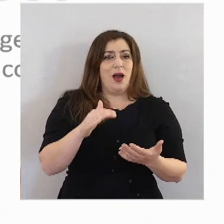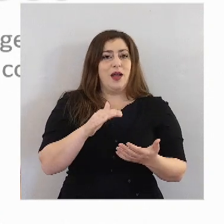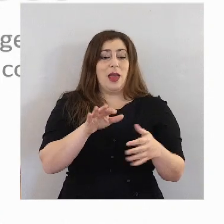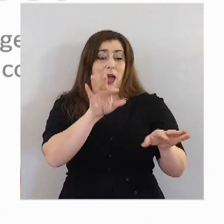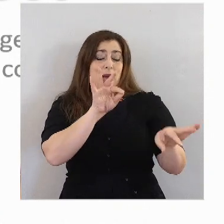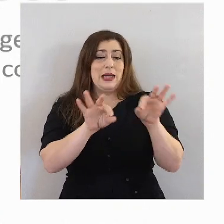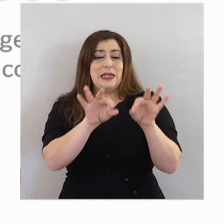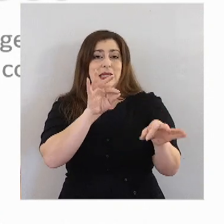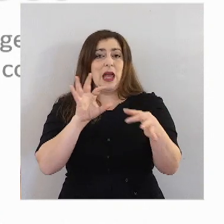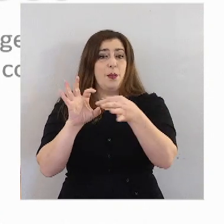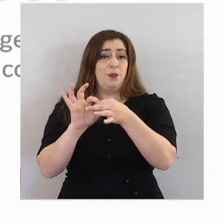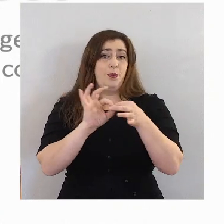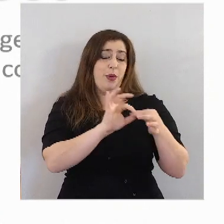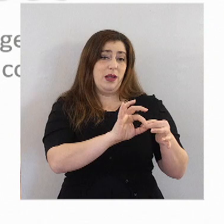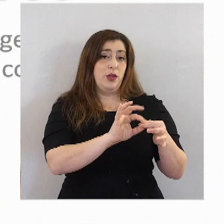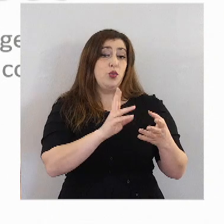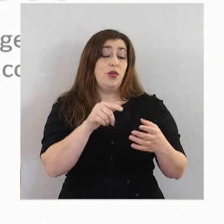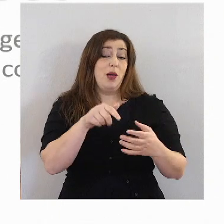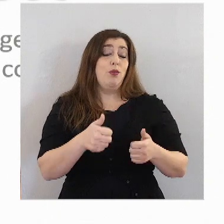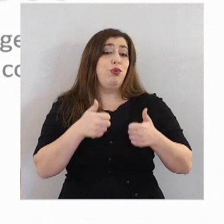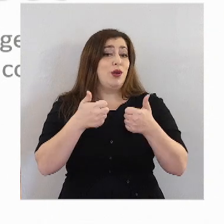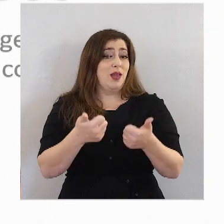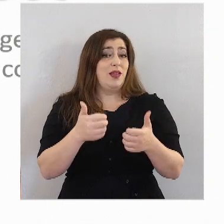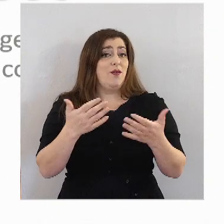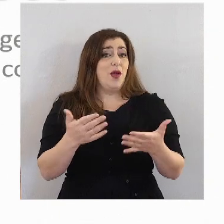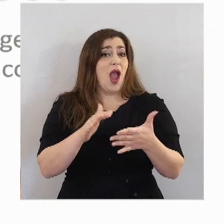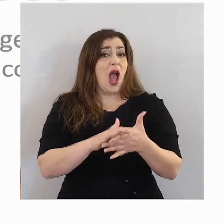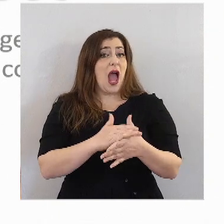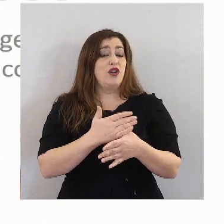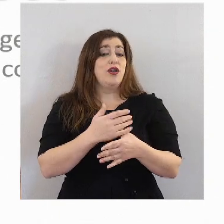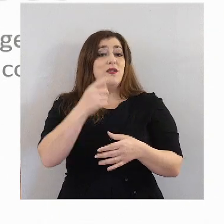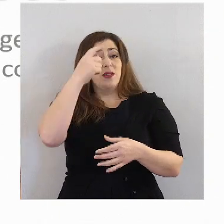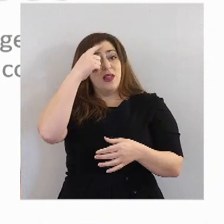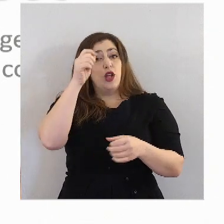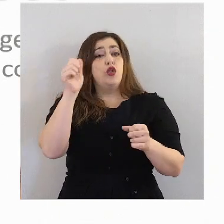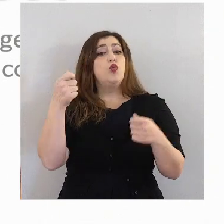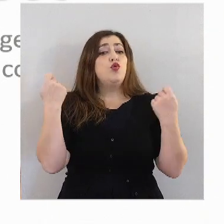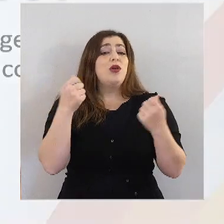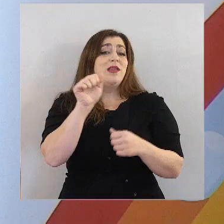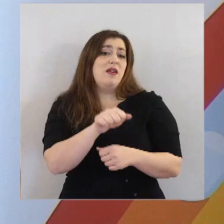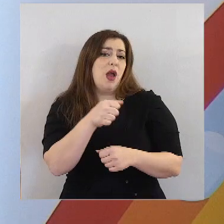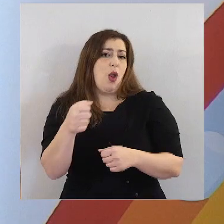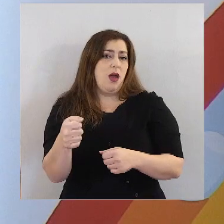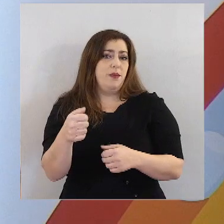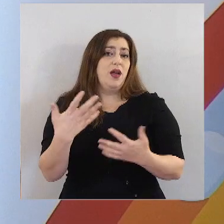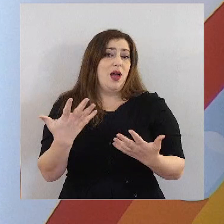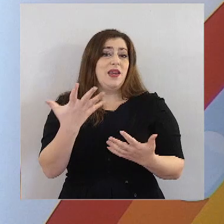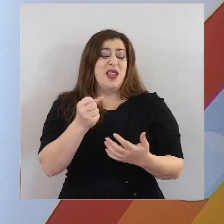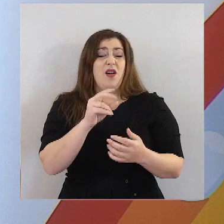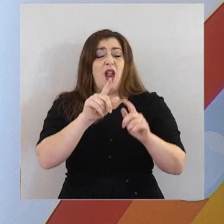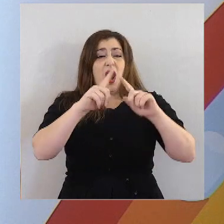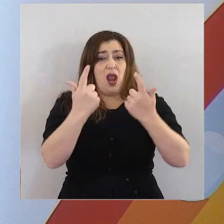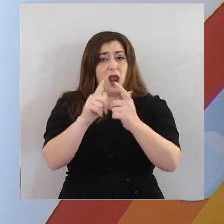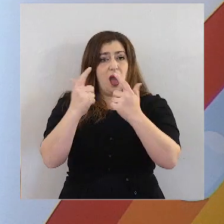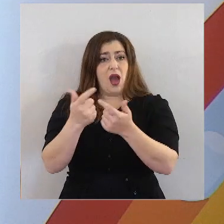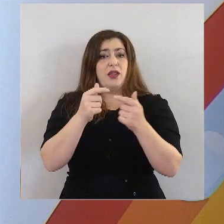factor in its successful implementation. And throughout the project, we made sure to schedule regular meetings with partners and to keep all